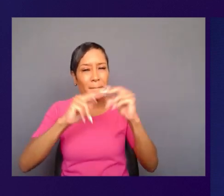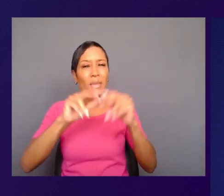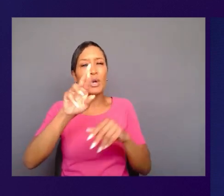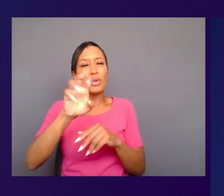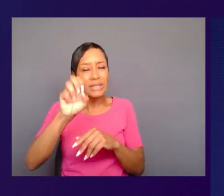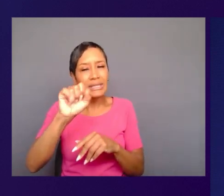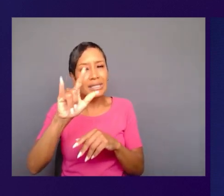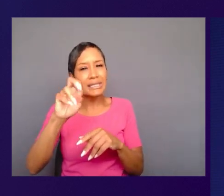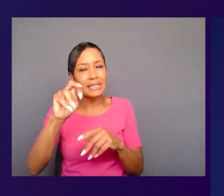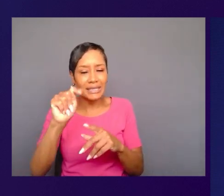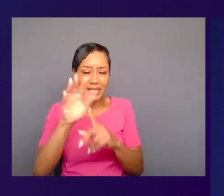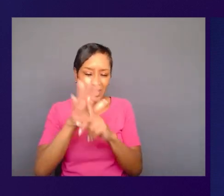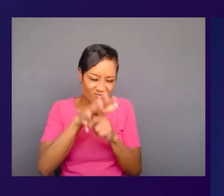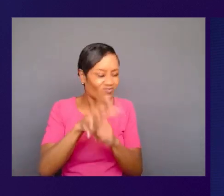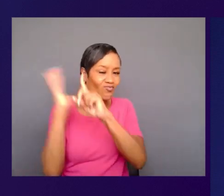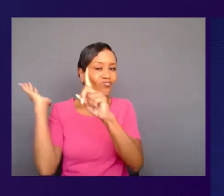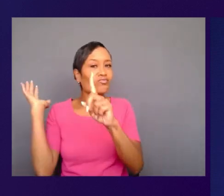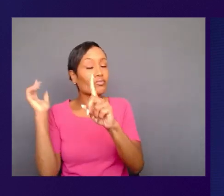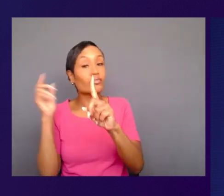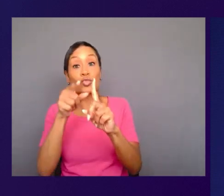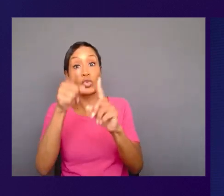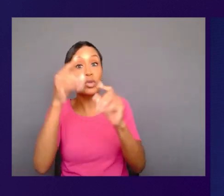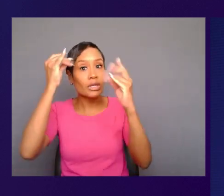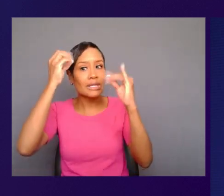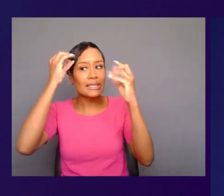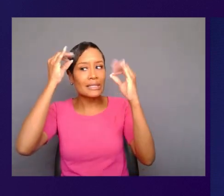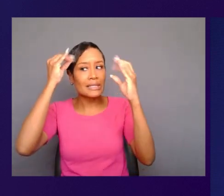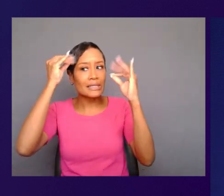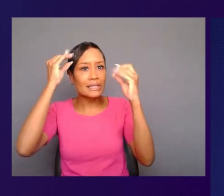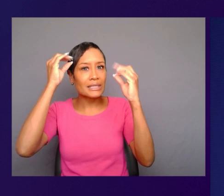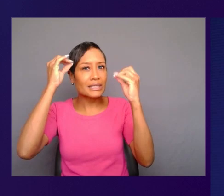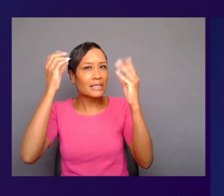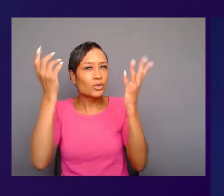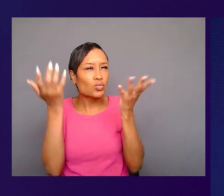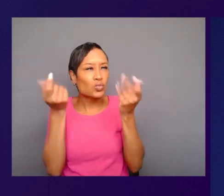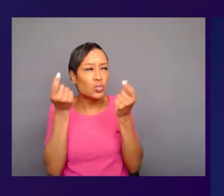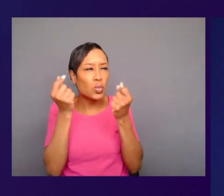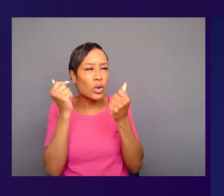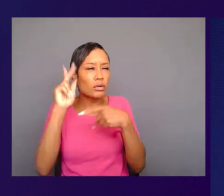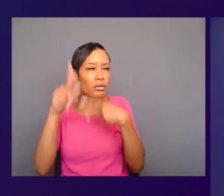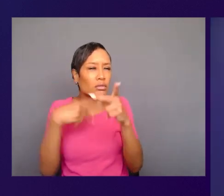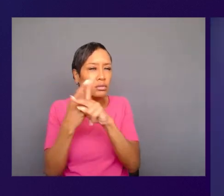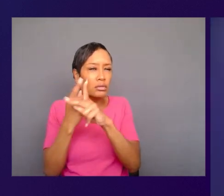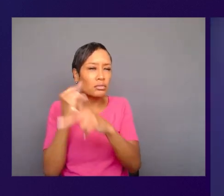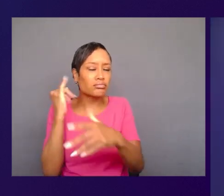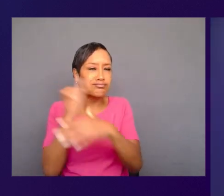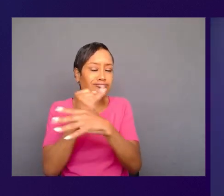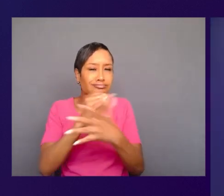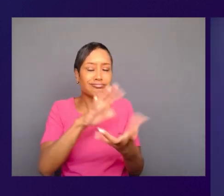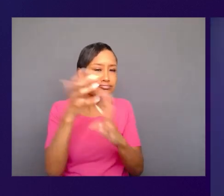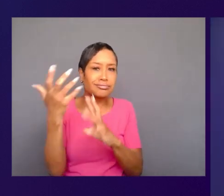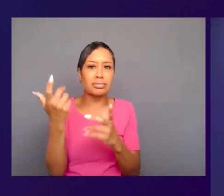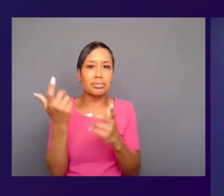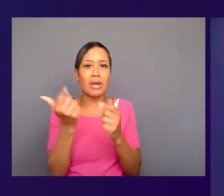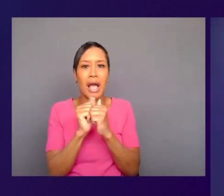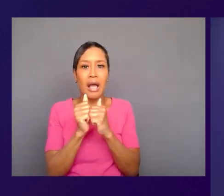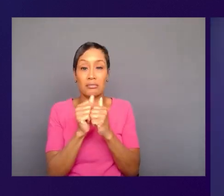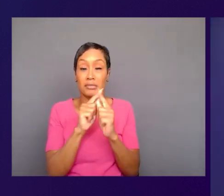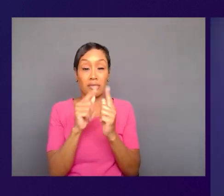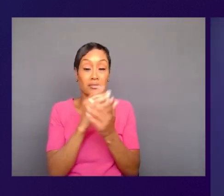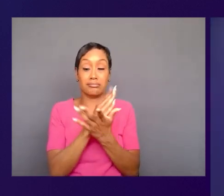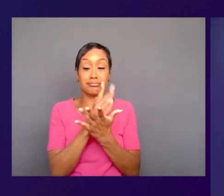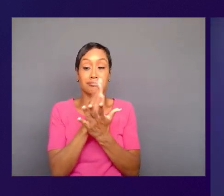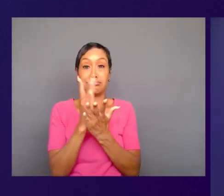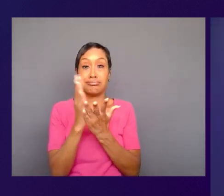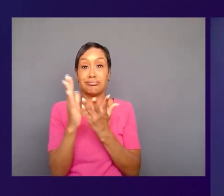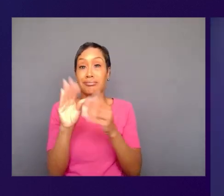this resilient architecture, you really need to think through what are the potential disruptions that you can see, because they could take a number of different forms and have a different